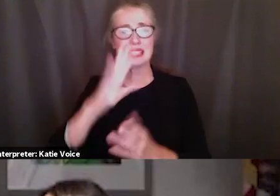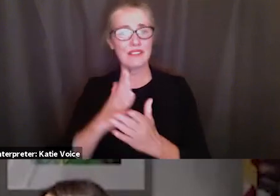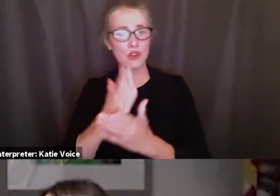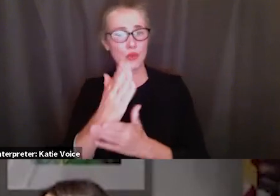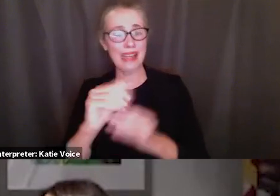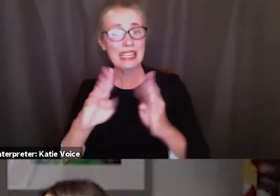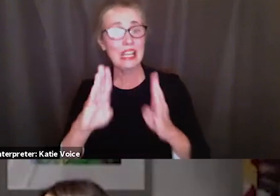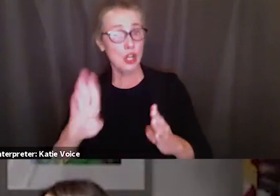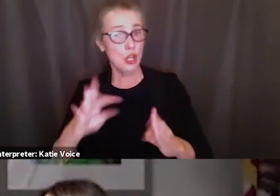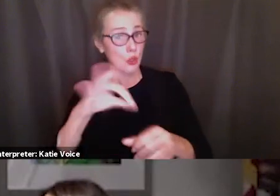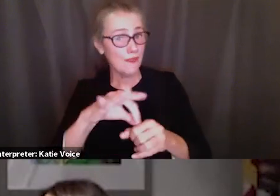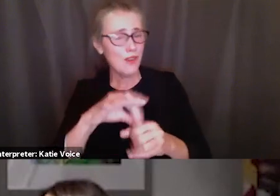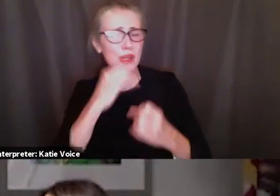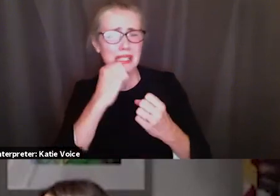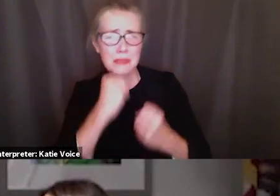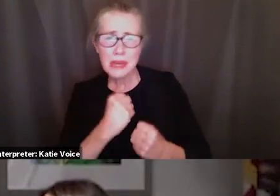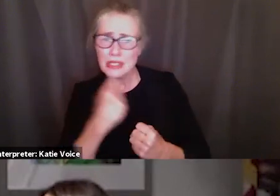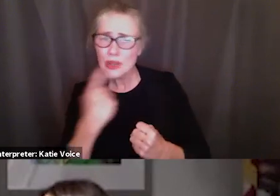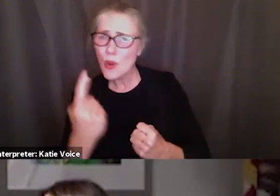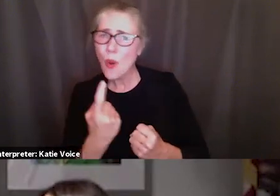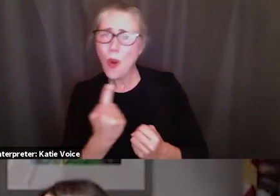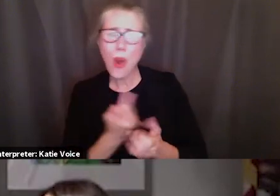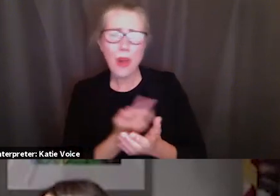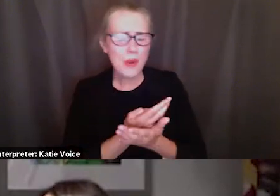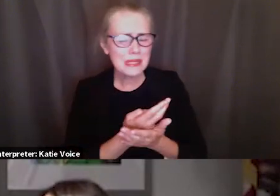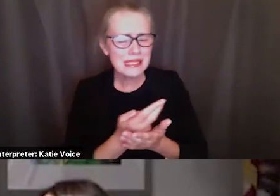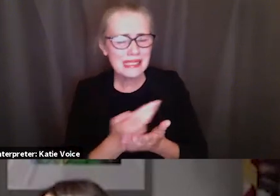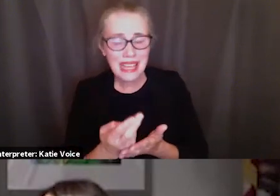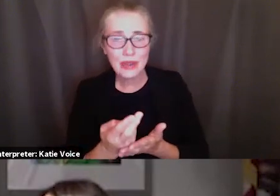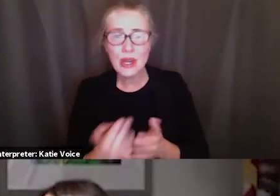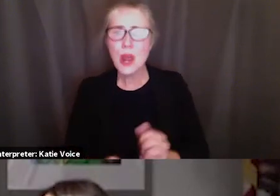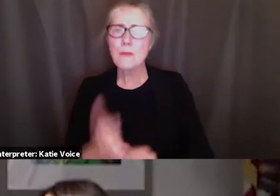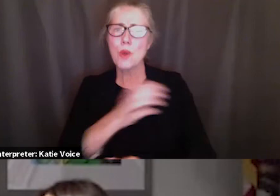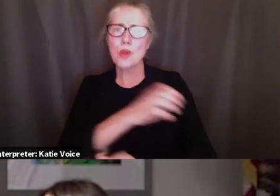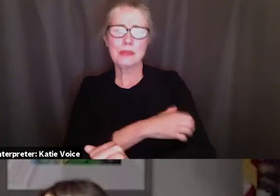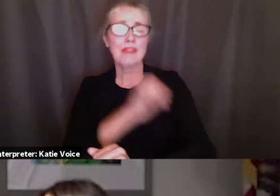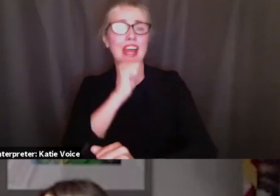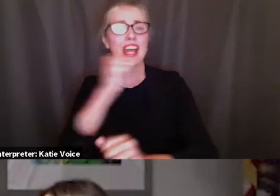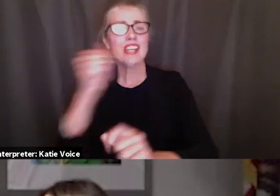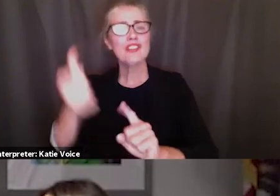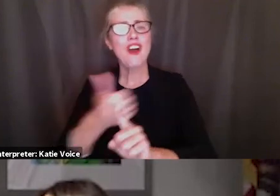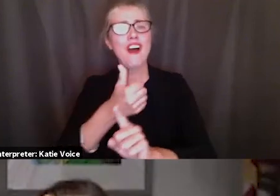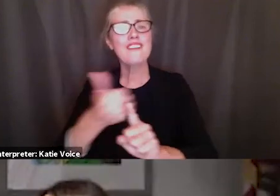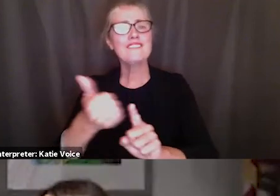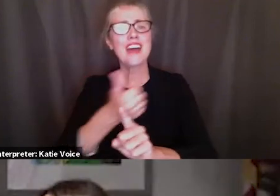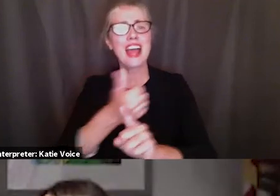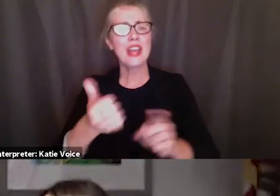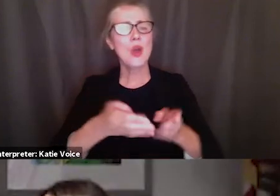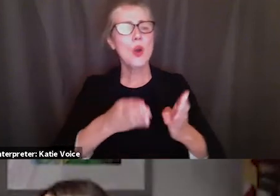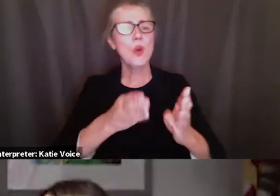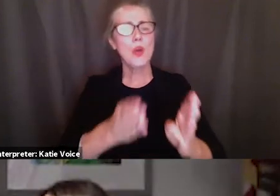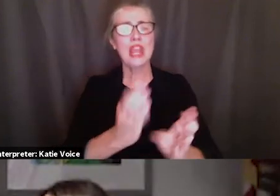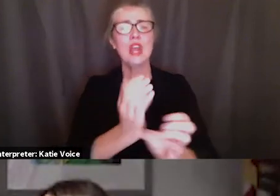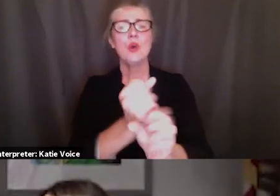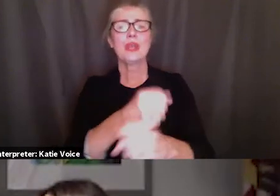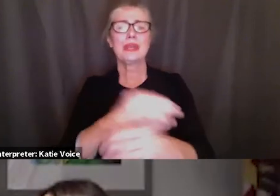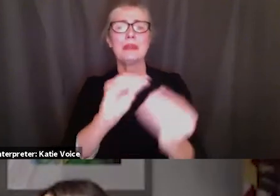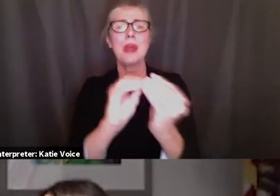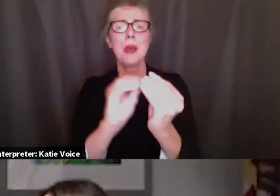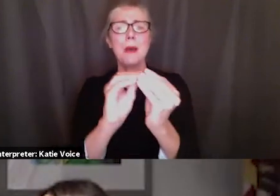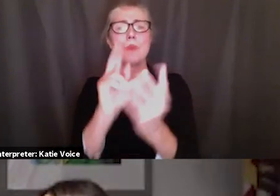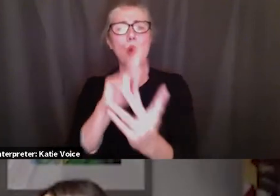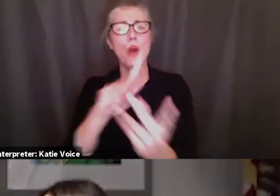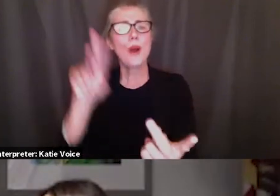is precious, almost sacred. It is the most powerful nonviolent tool we have to create a more perfect